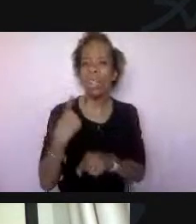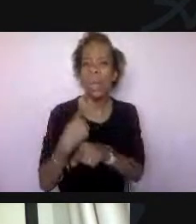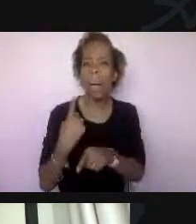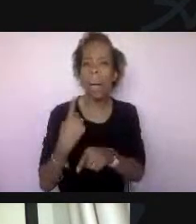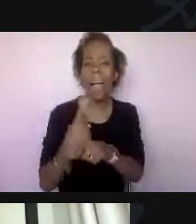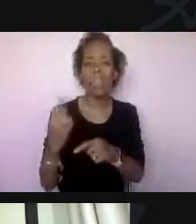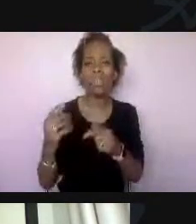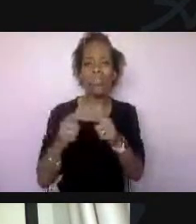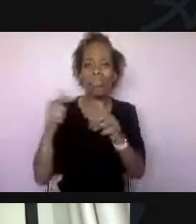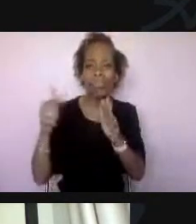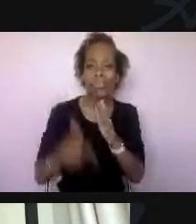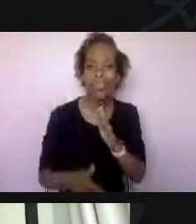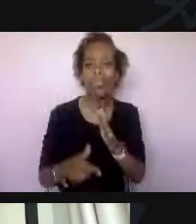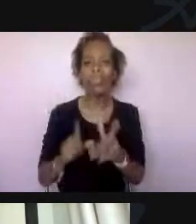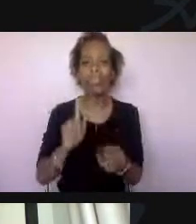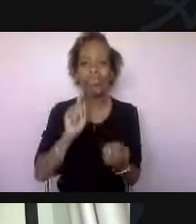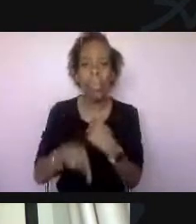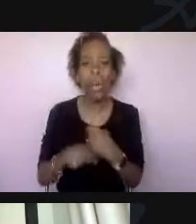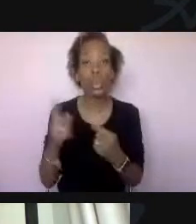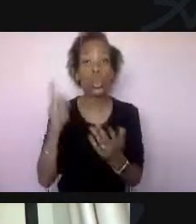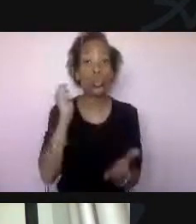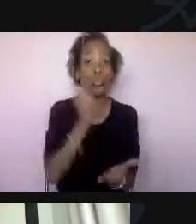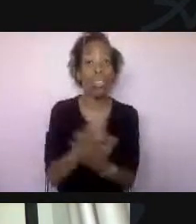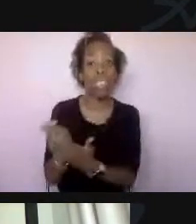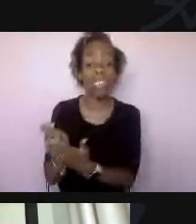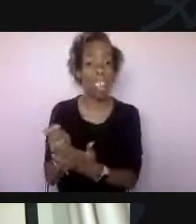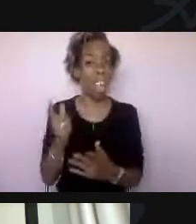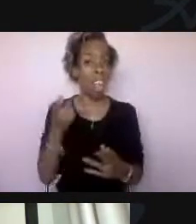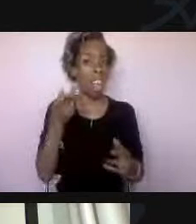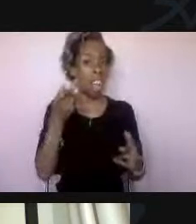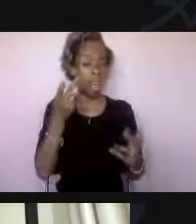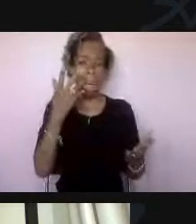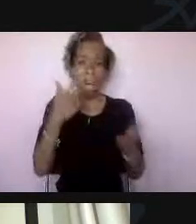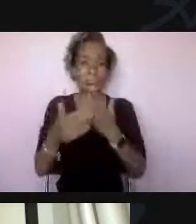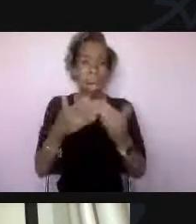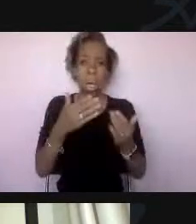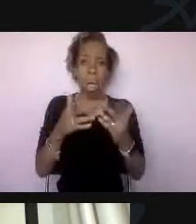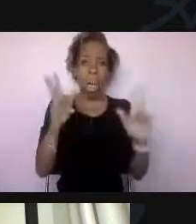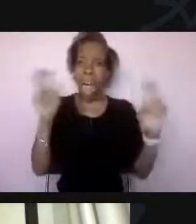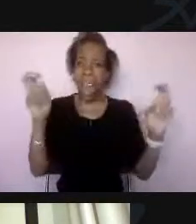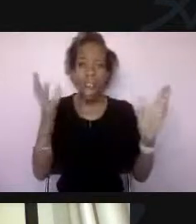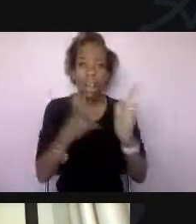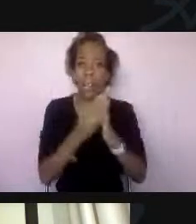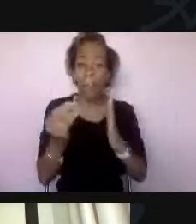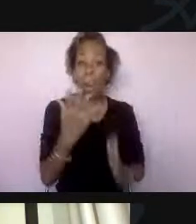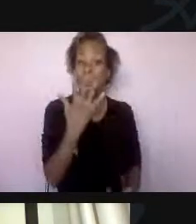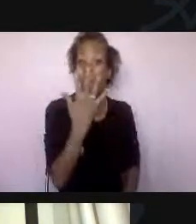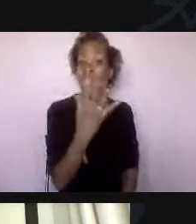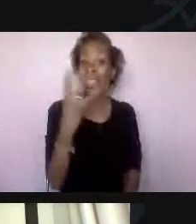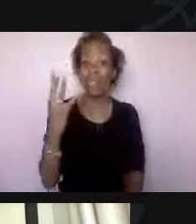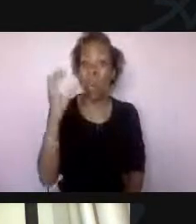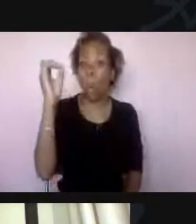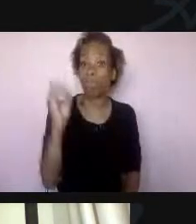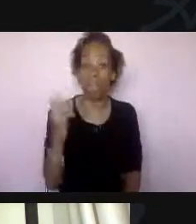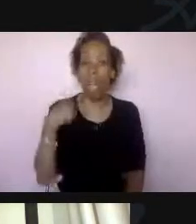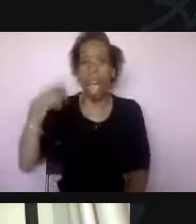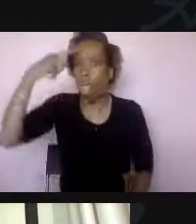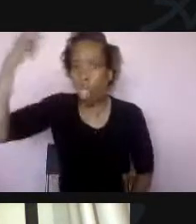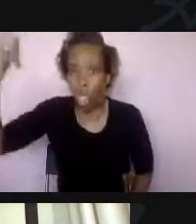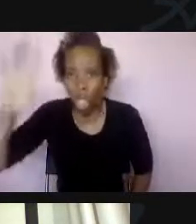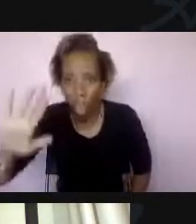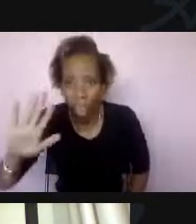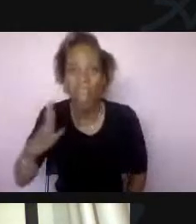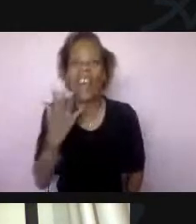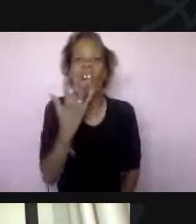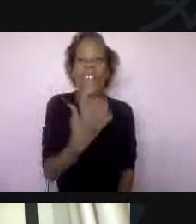response to redundancies, for example, if you had a headline that, I don't know, 54% of people who were, and I'm clicking this figure off on the top of my head, but